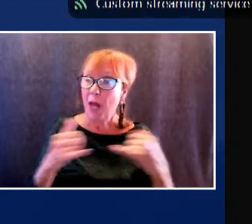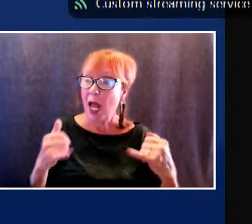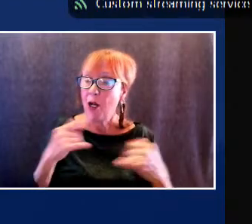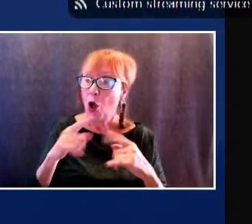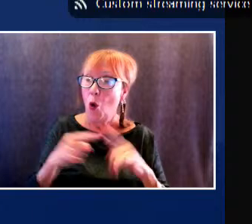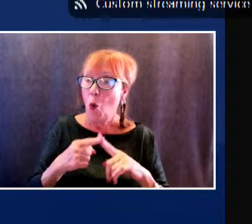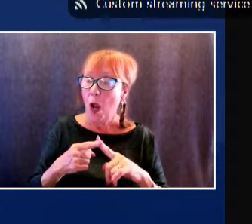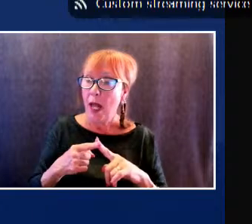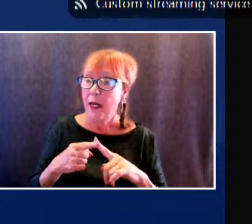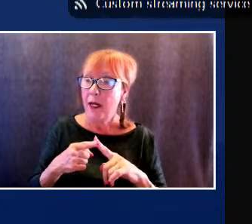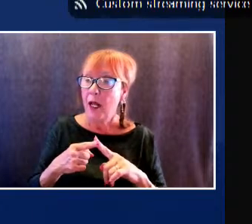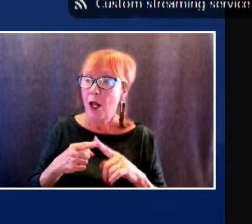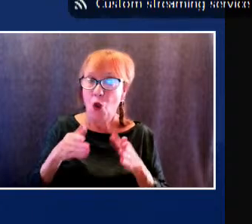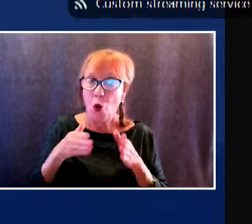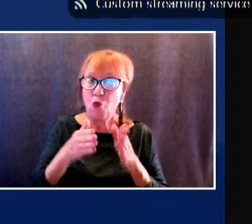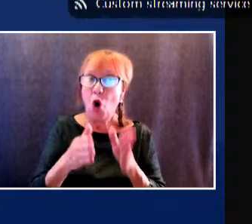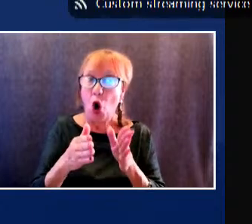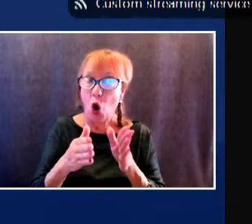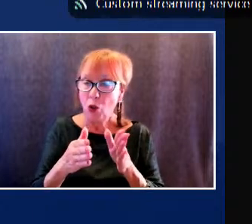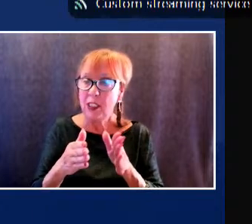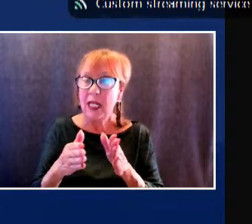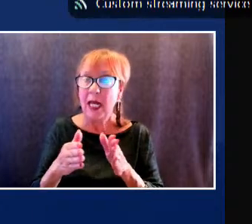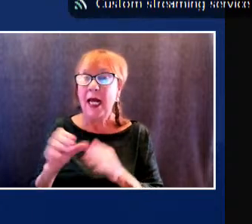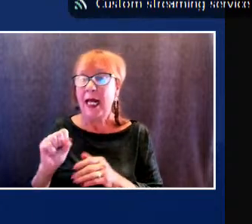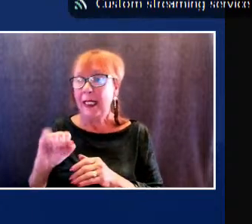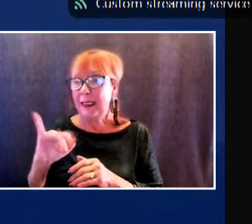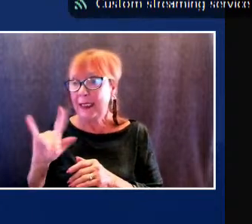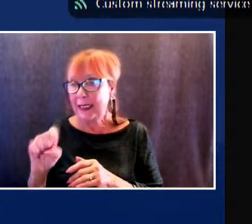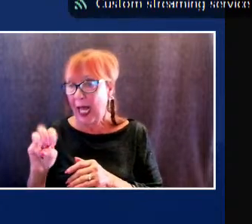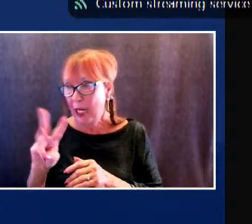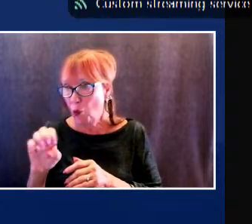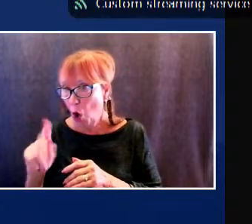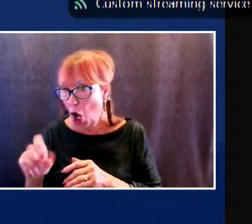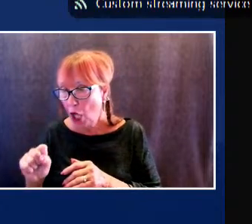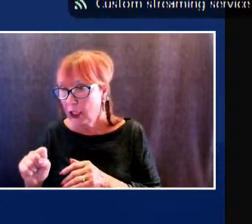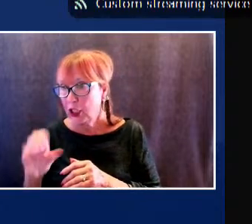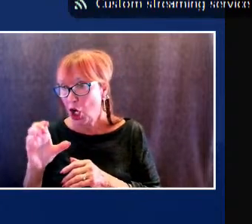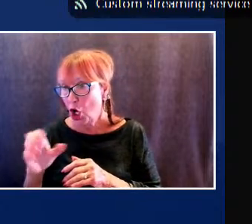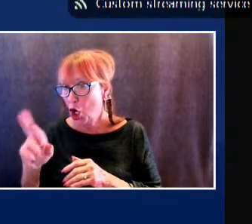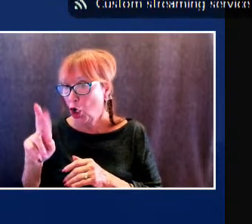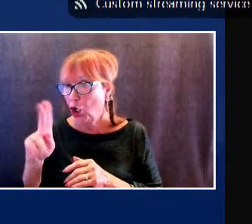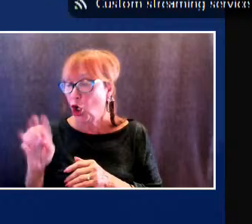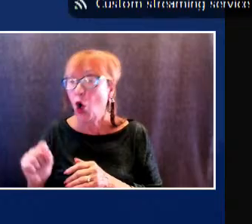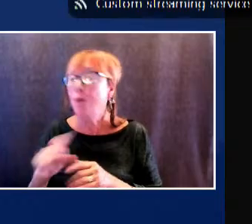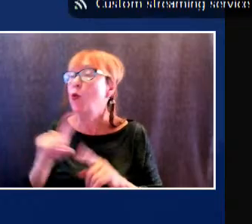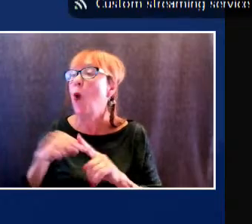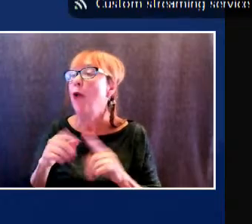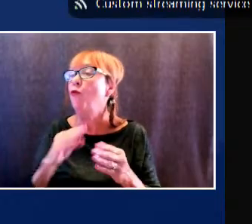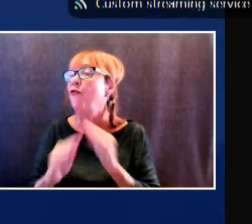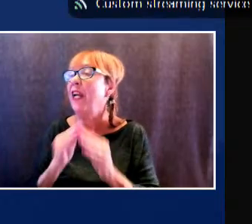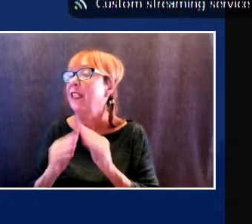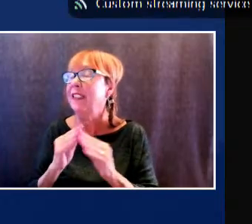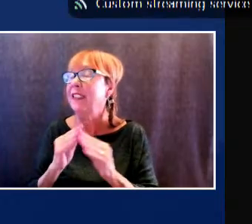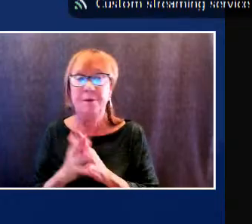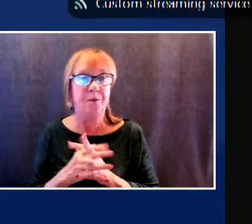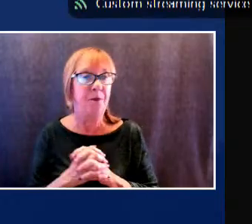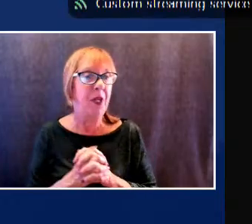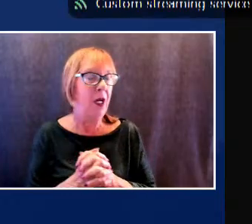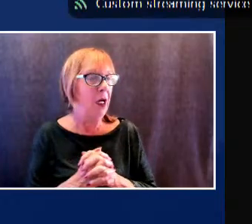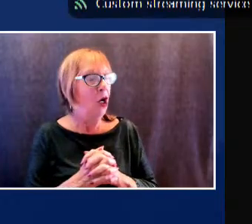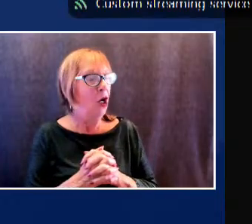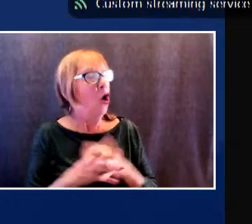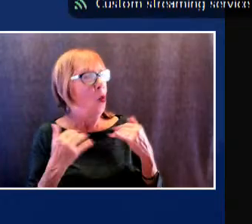sidewalks, and curbs? Great, and I can take that one. So our Public Works road maintenance is conducting patchable